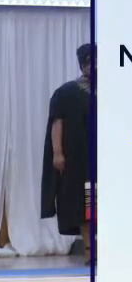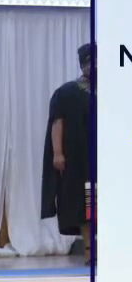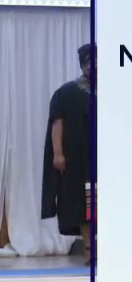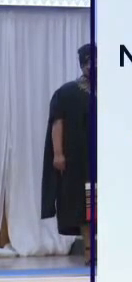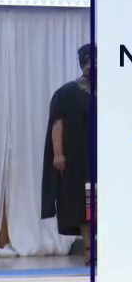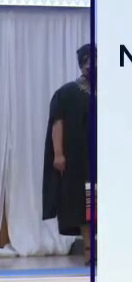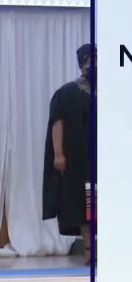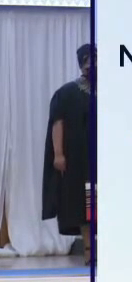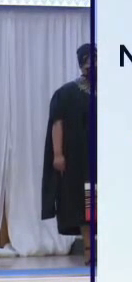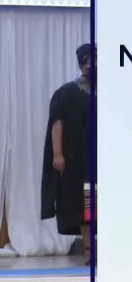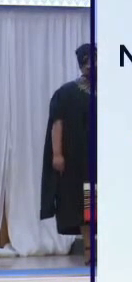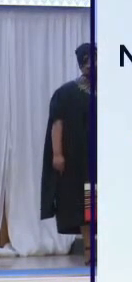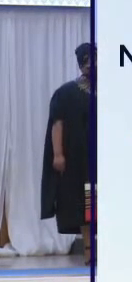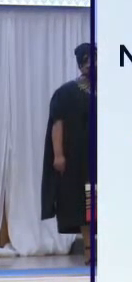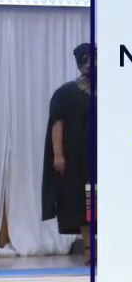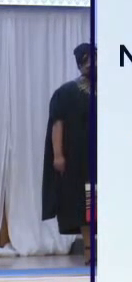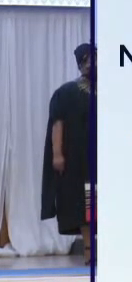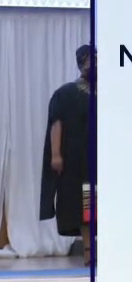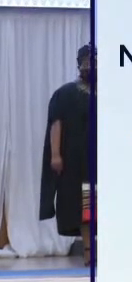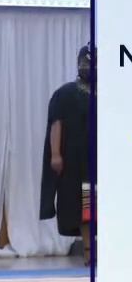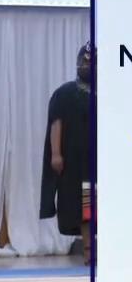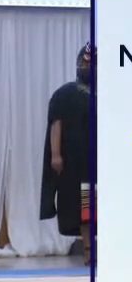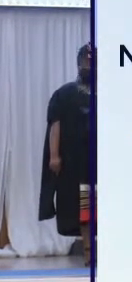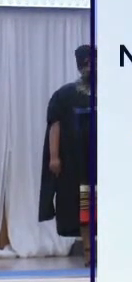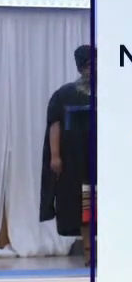Sinazo Jonas.